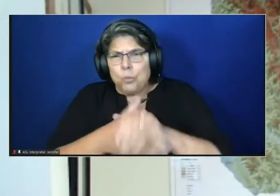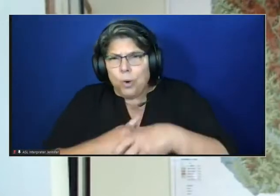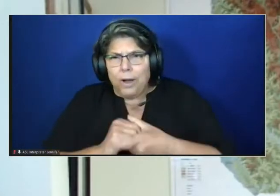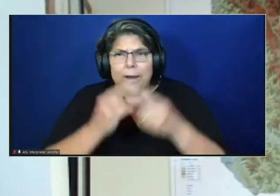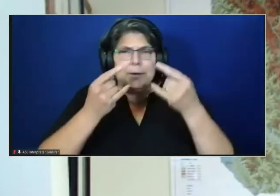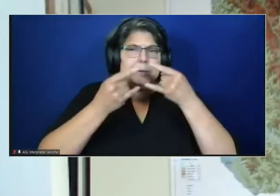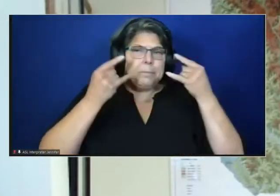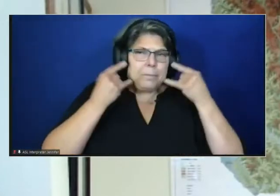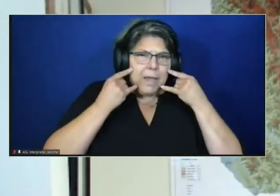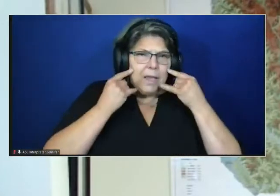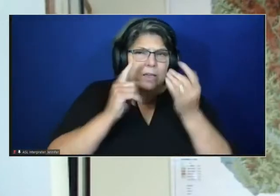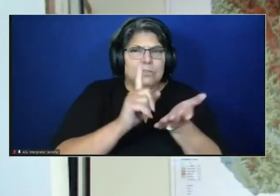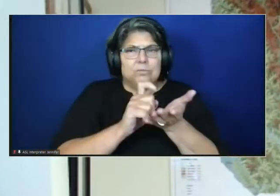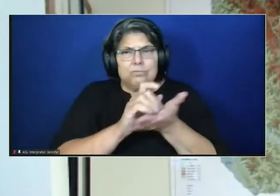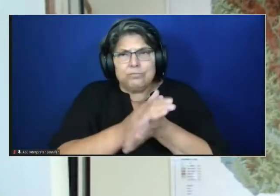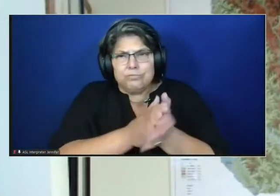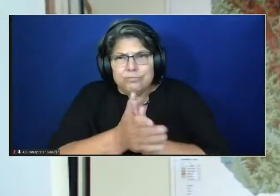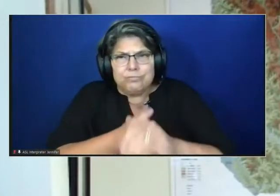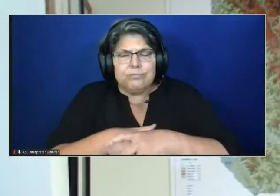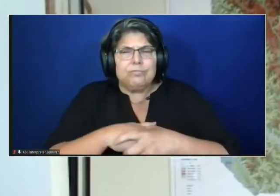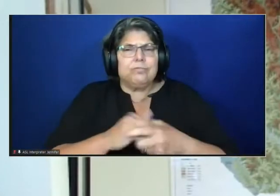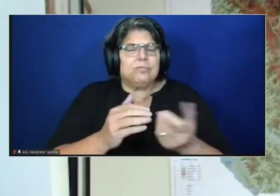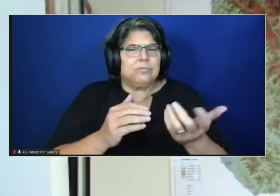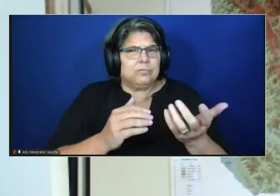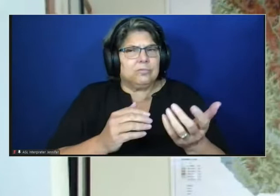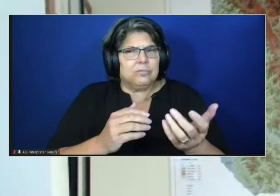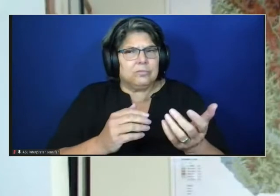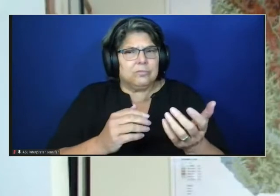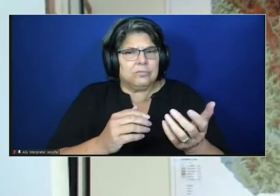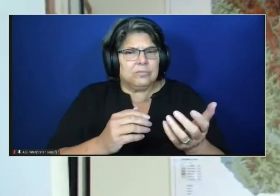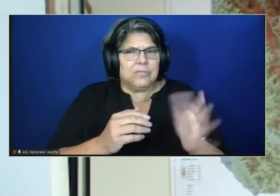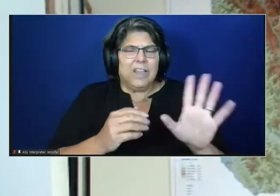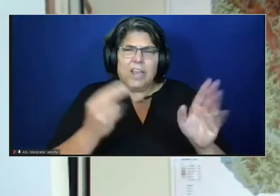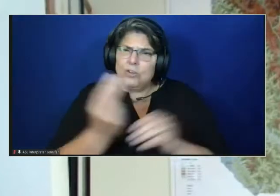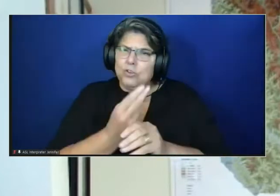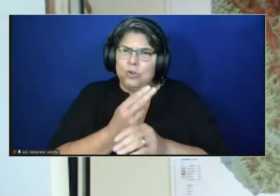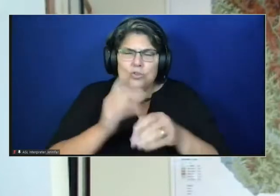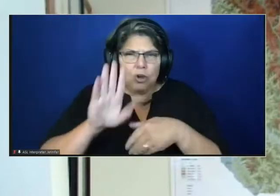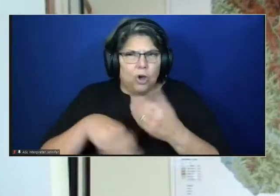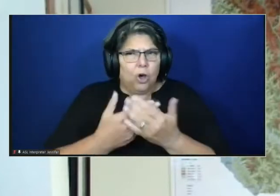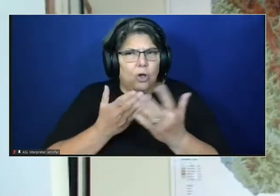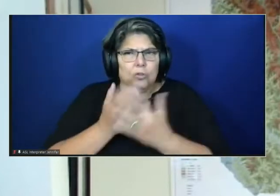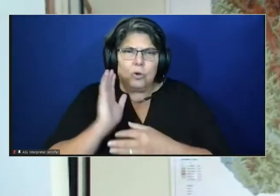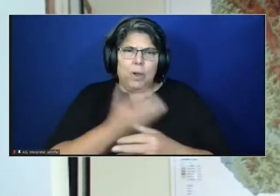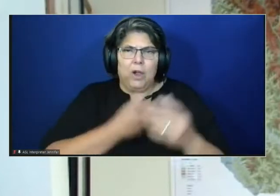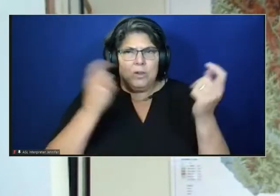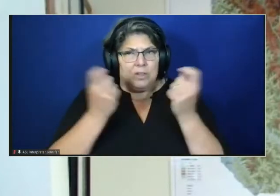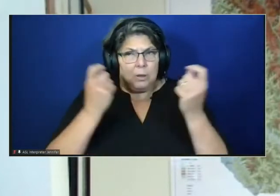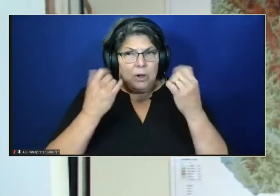interventions, and apply them all to our celebrations this fall.